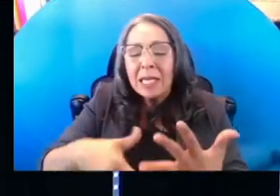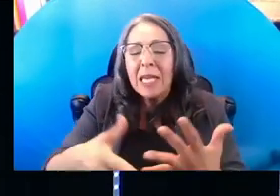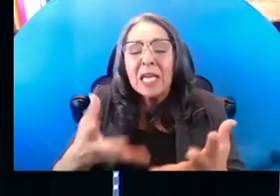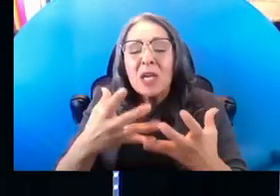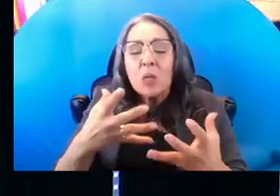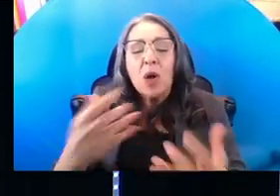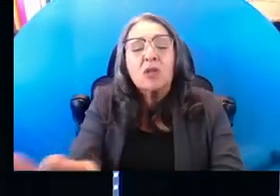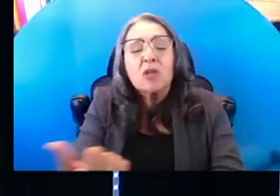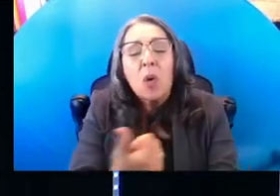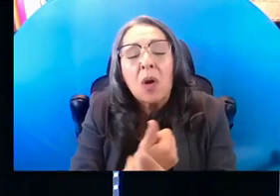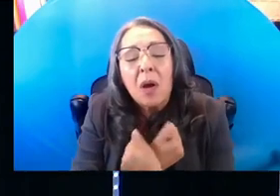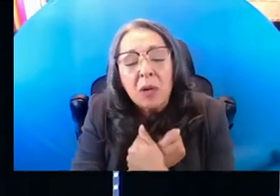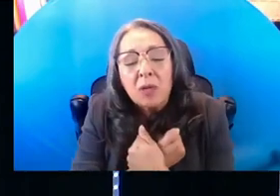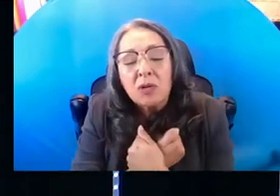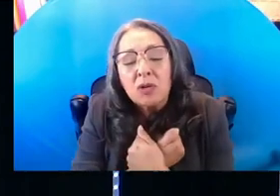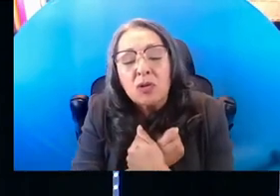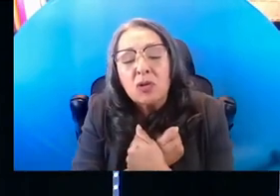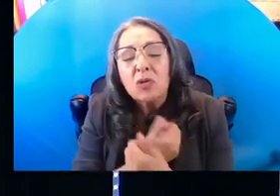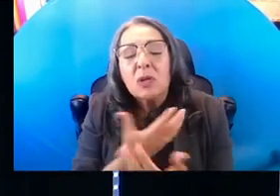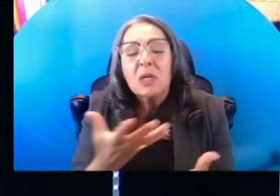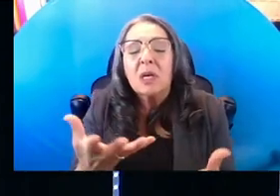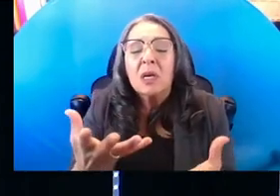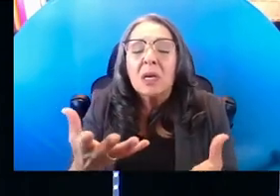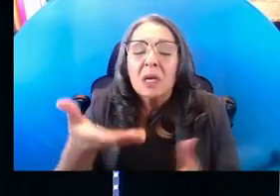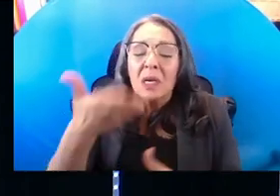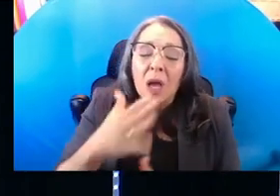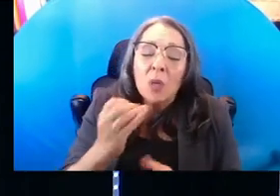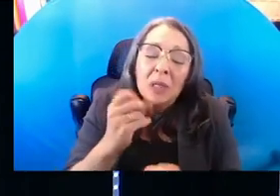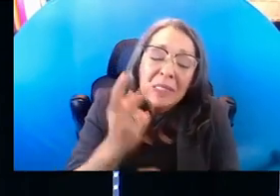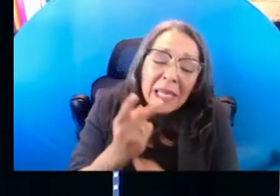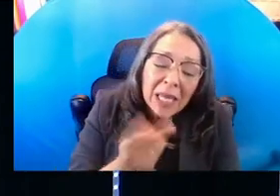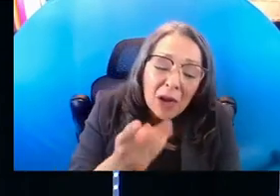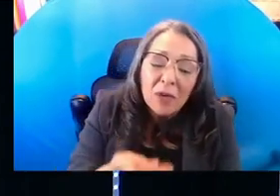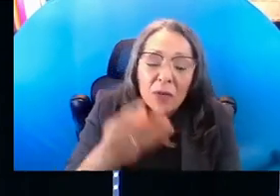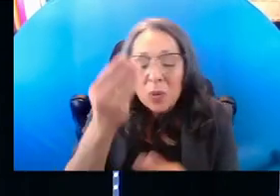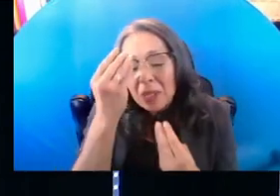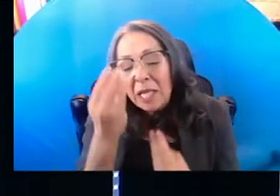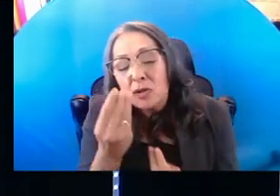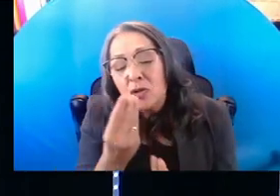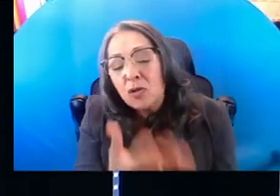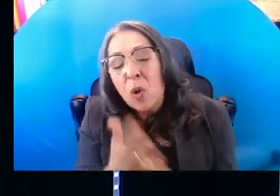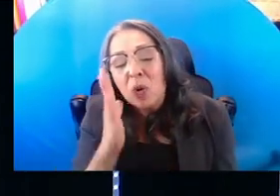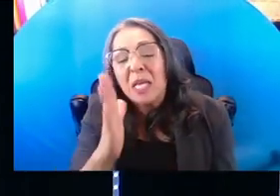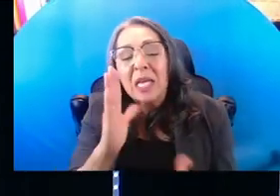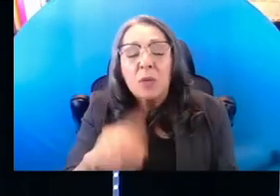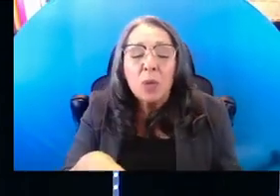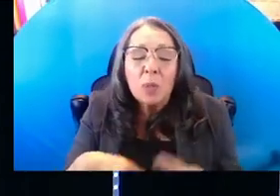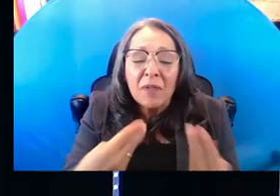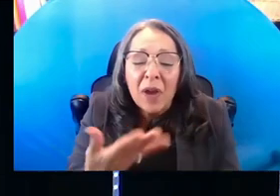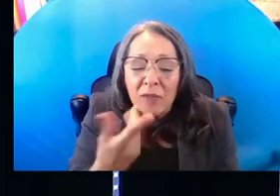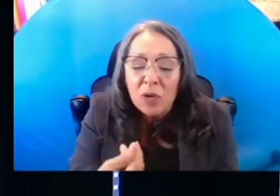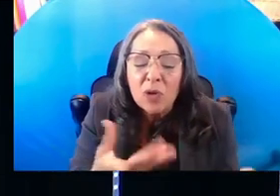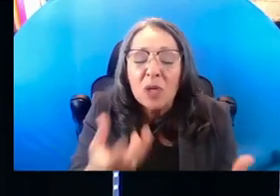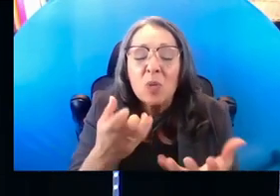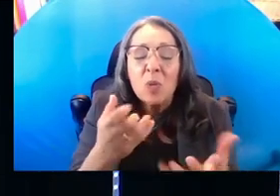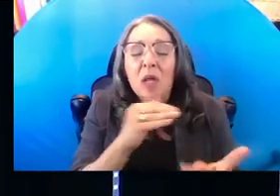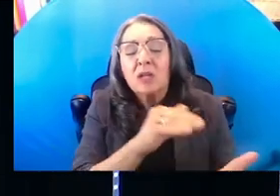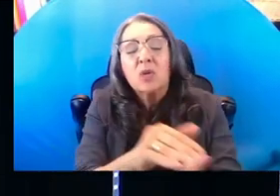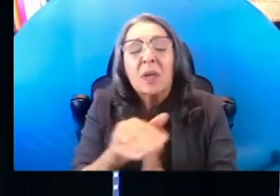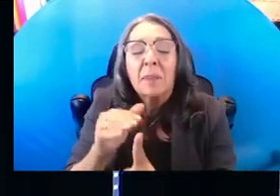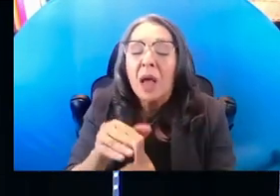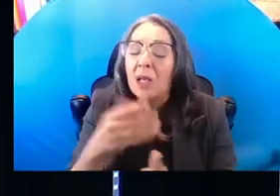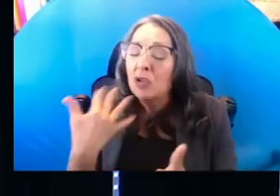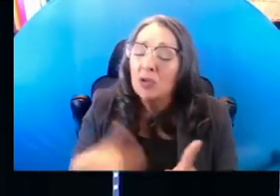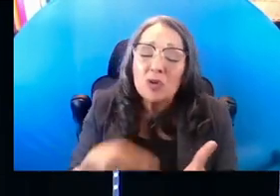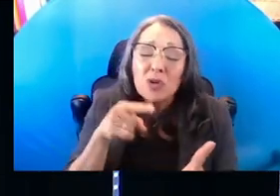hold you. God wants to take care of you. He wants to let you know that he's going to provide for you. He wants to remind you how important